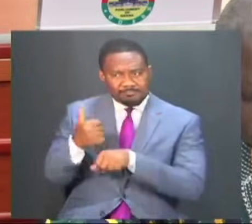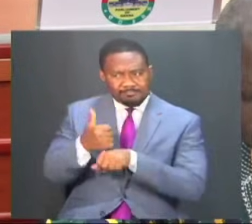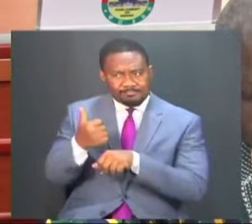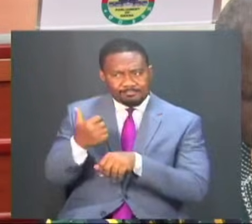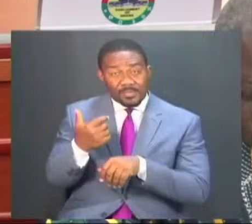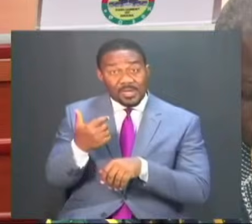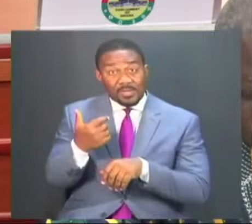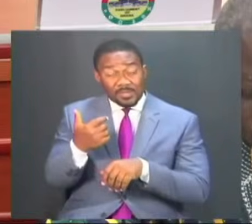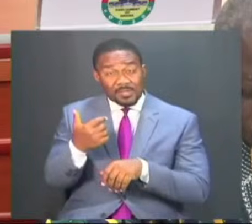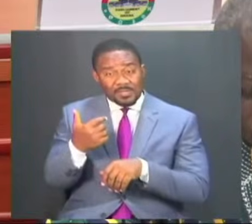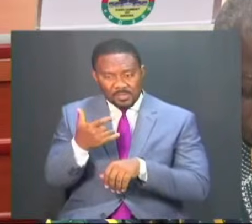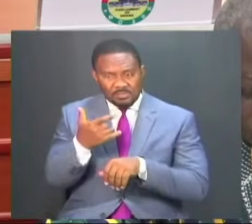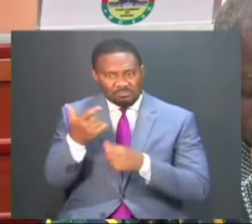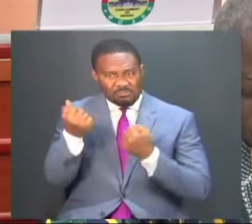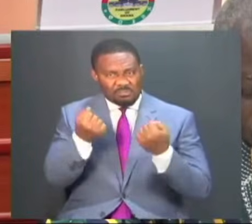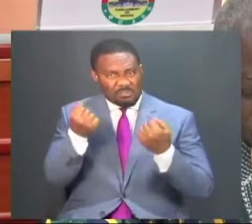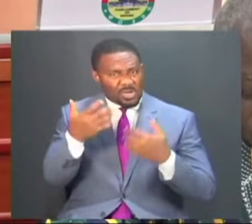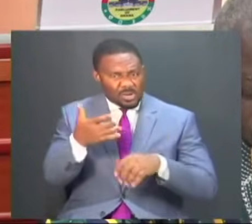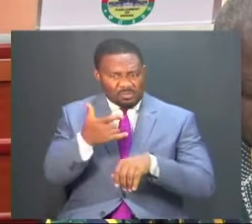under alcoholic